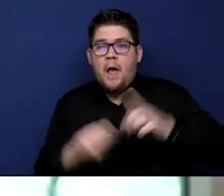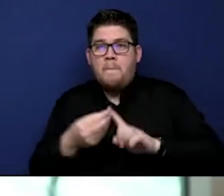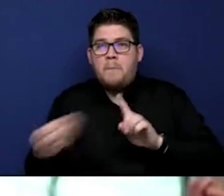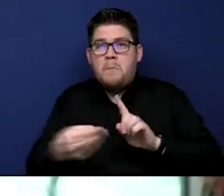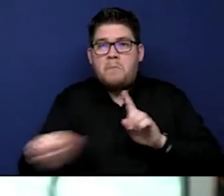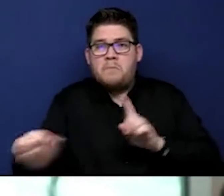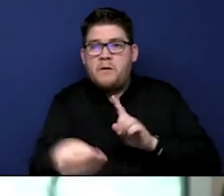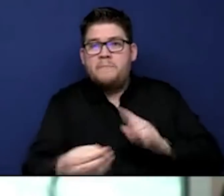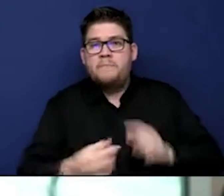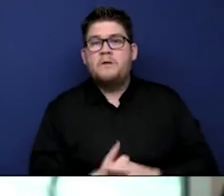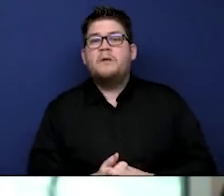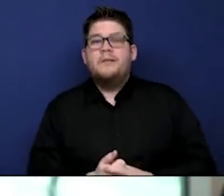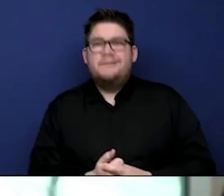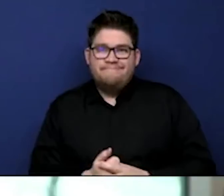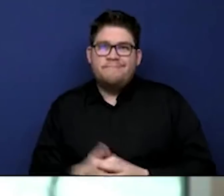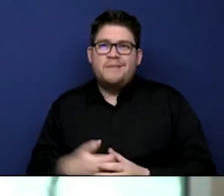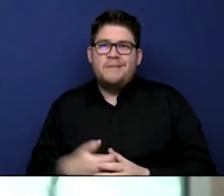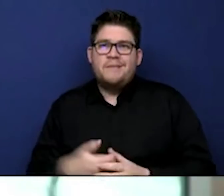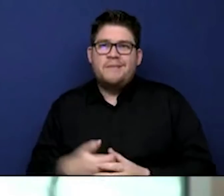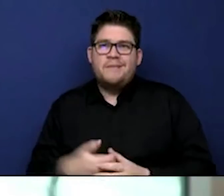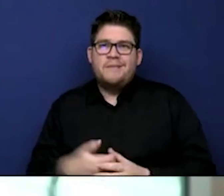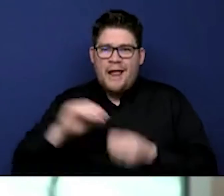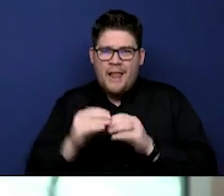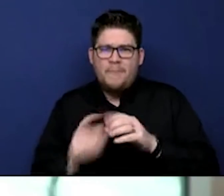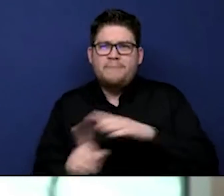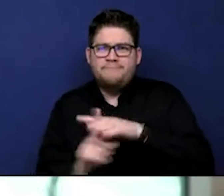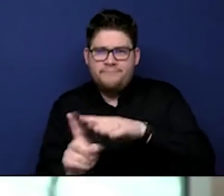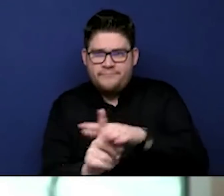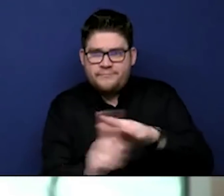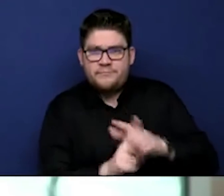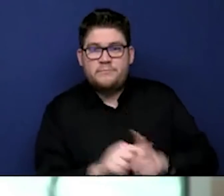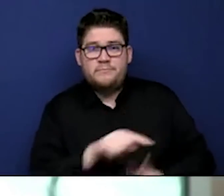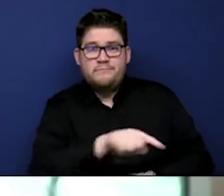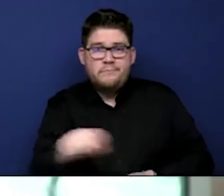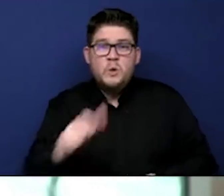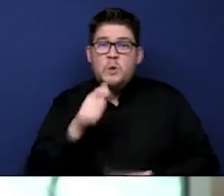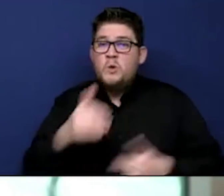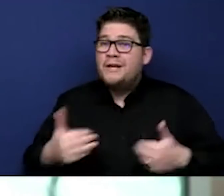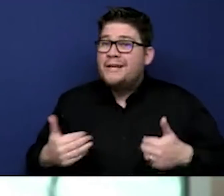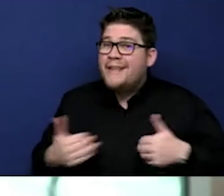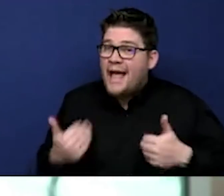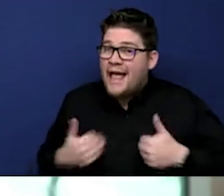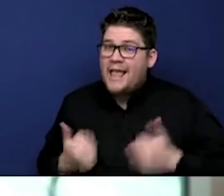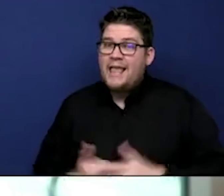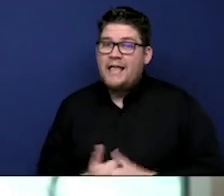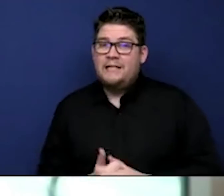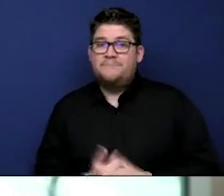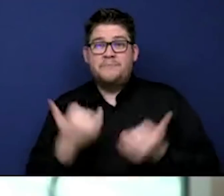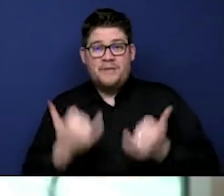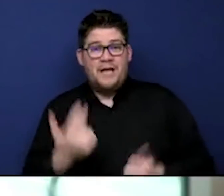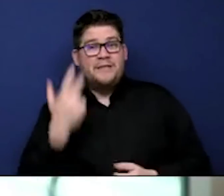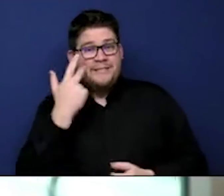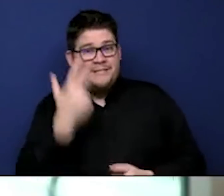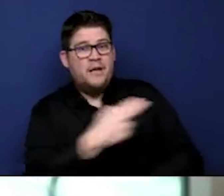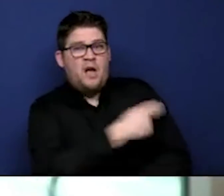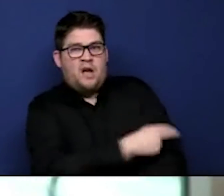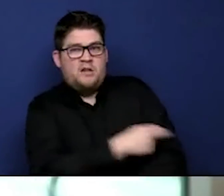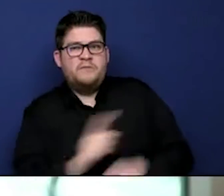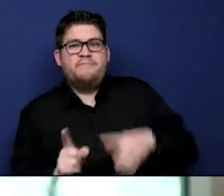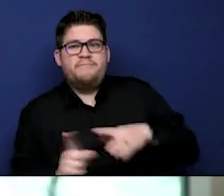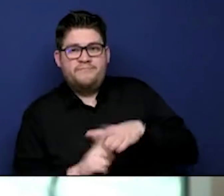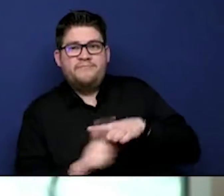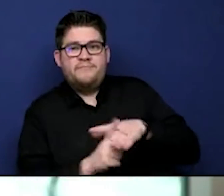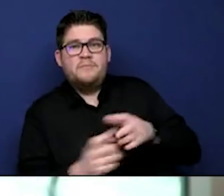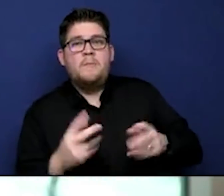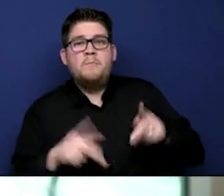means numbers of younger people in hospital has increased, and numbers of younger people needing ICU care has